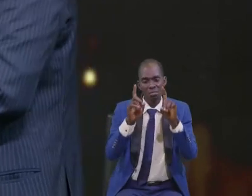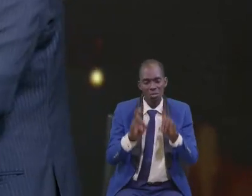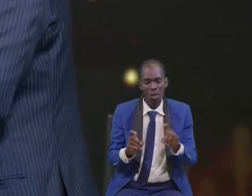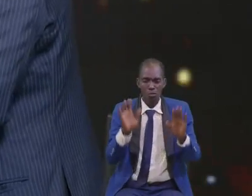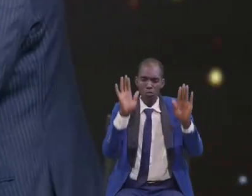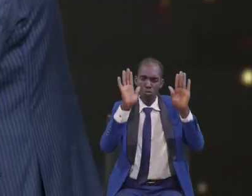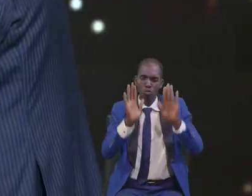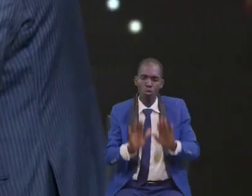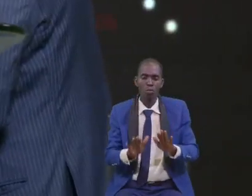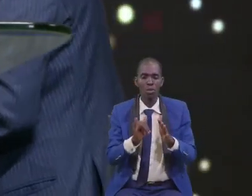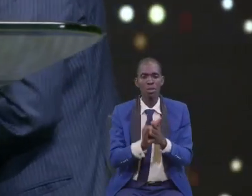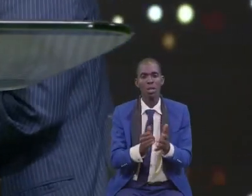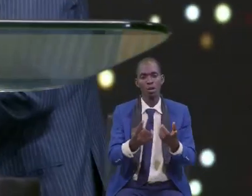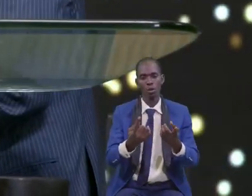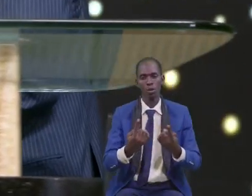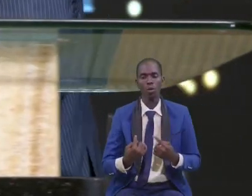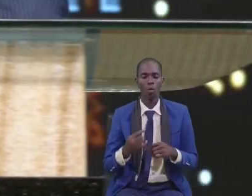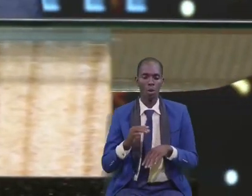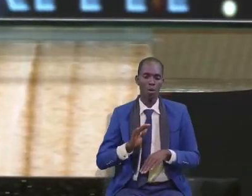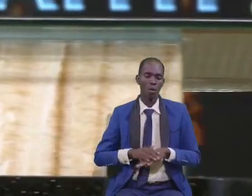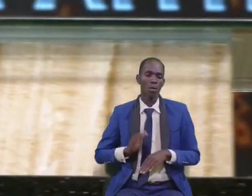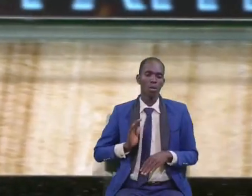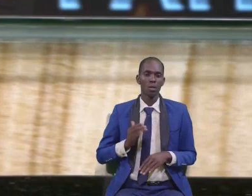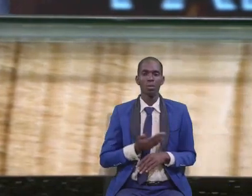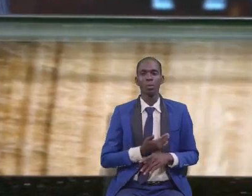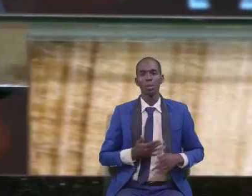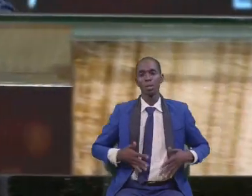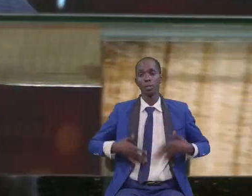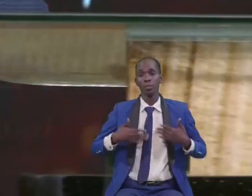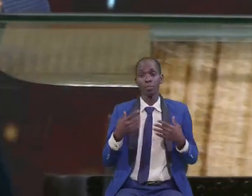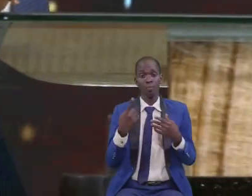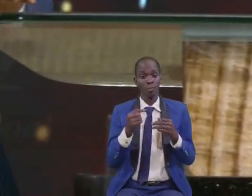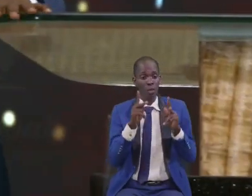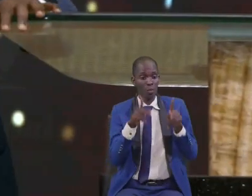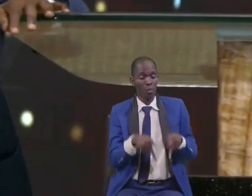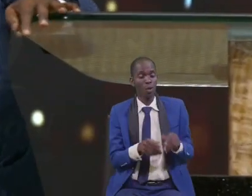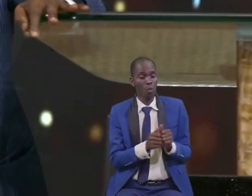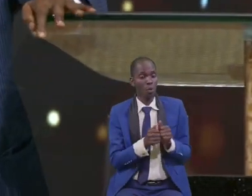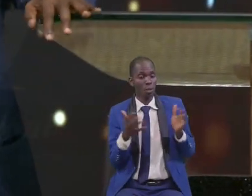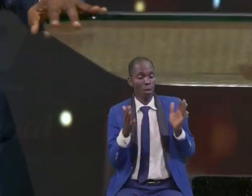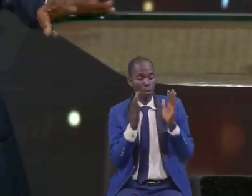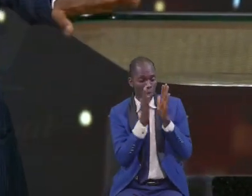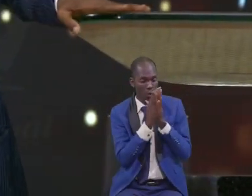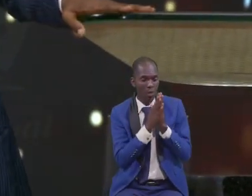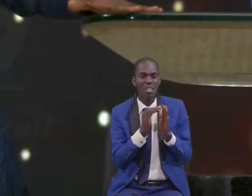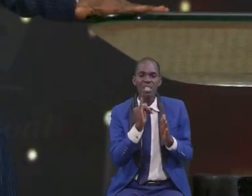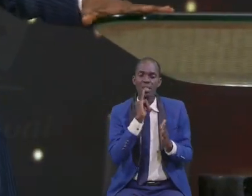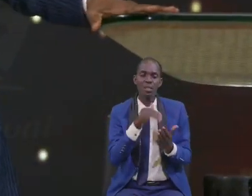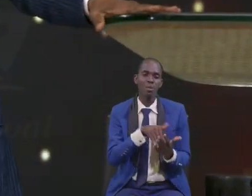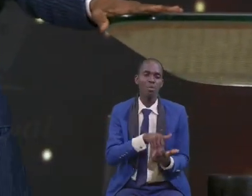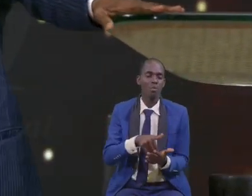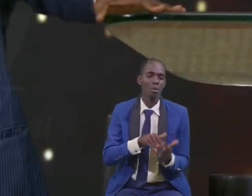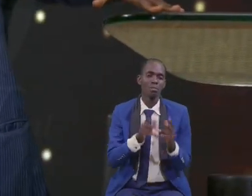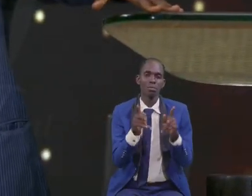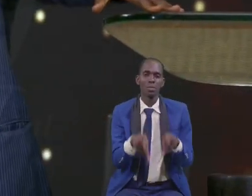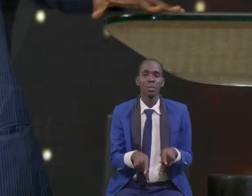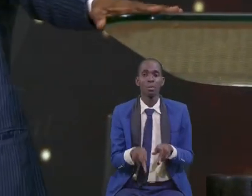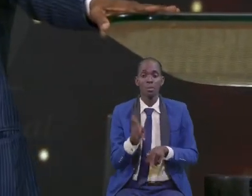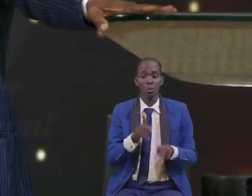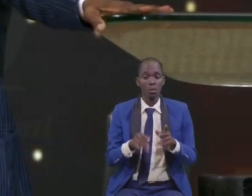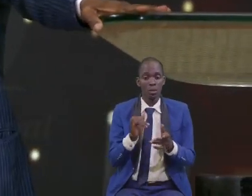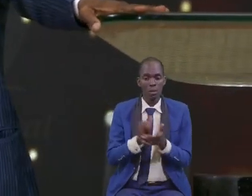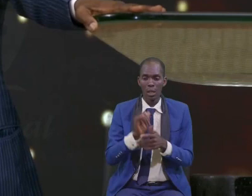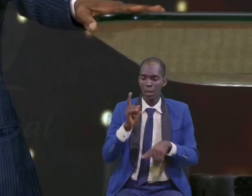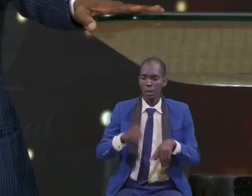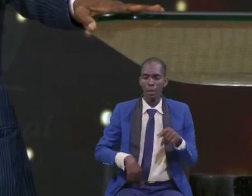that come upon our lives. The prayerless and the powerless, those are the people, they cannot wait upon